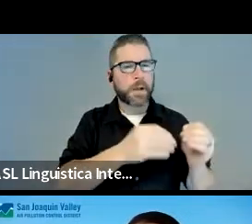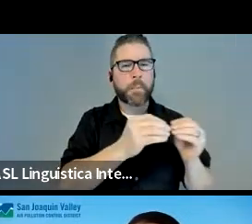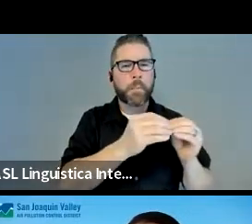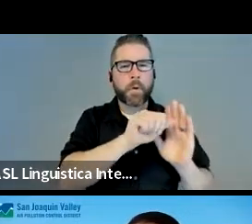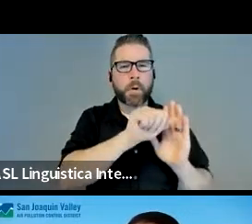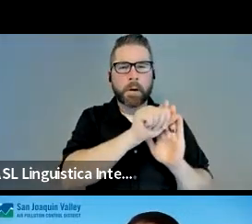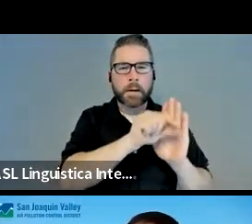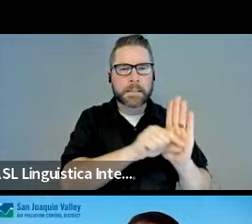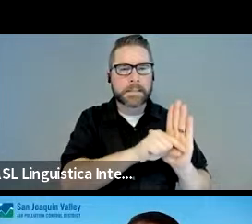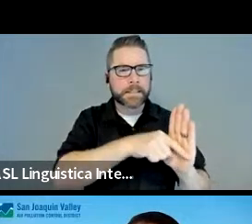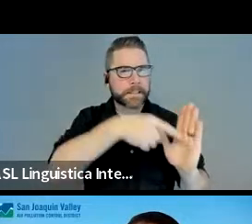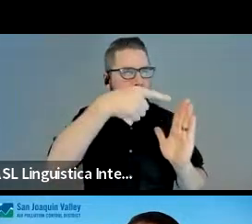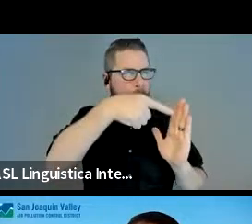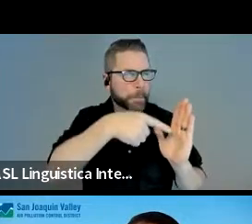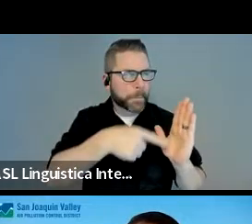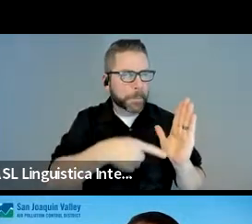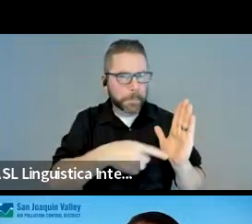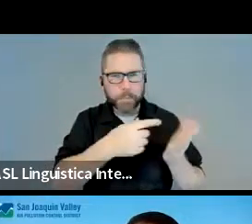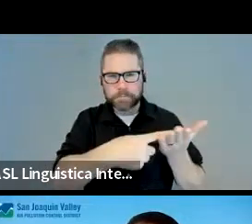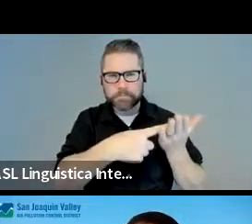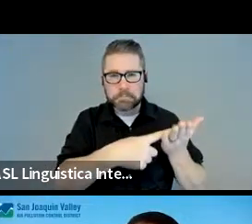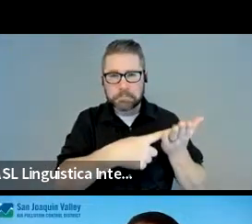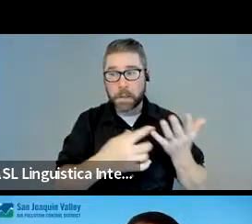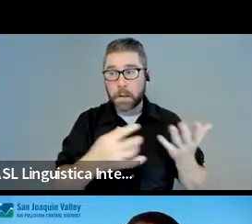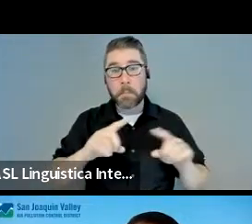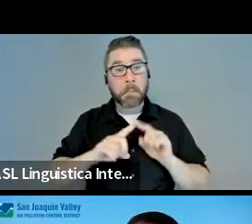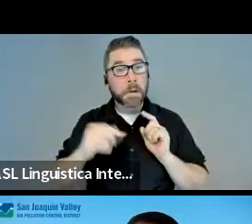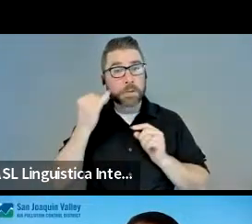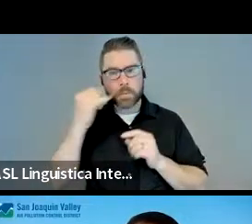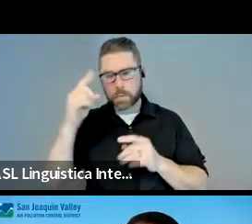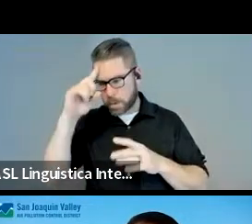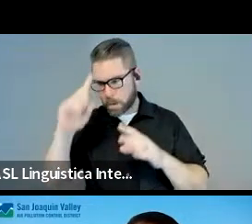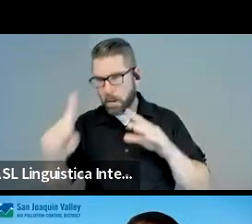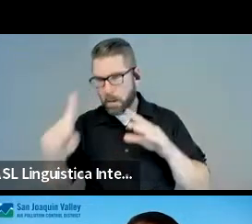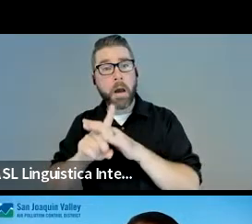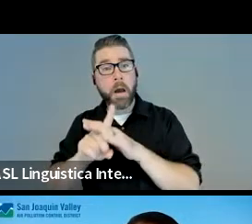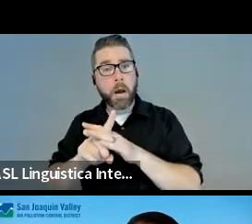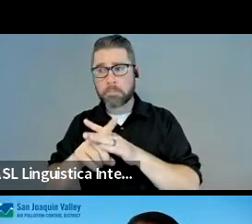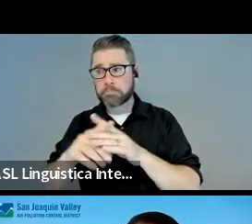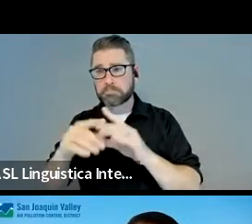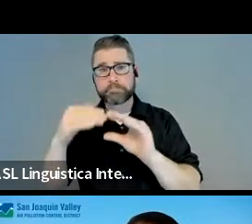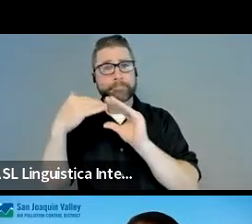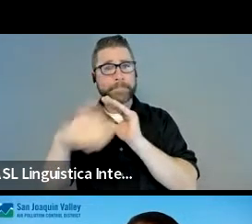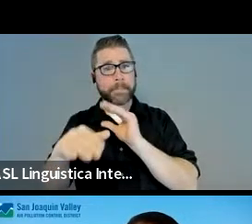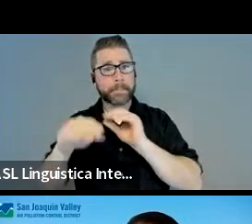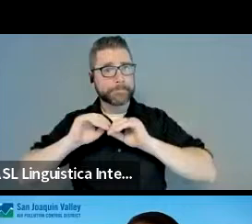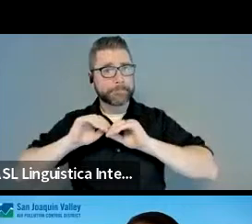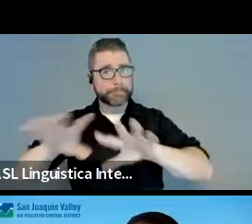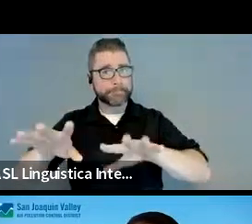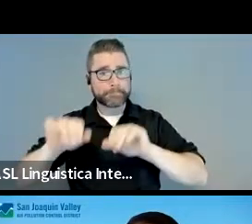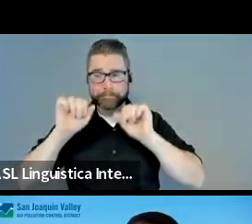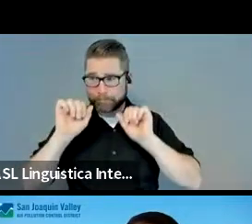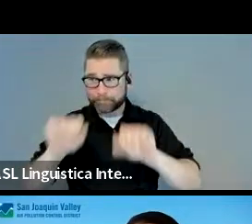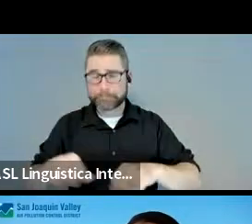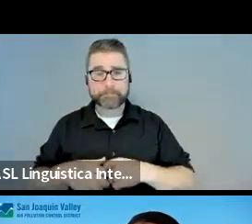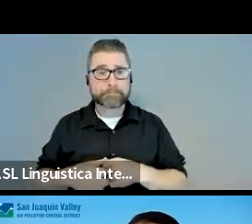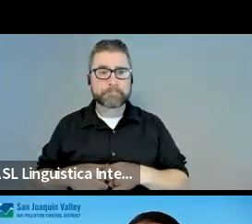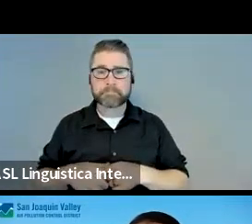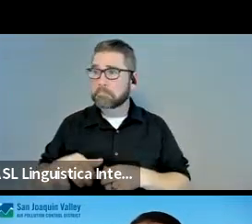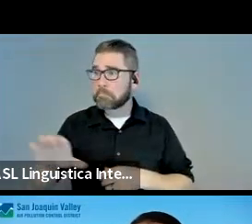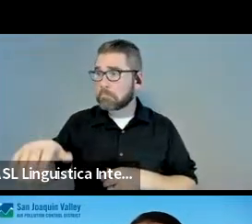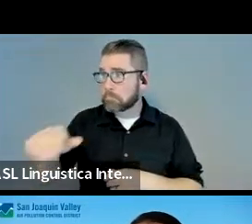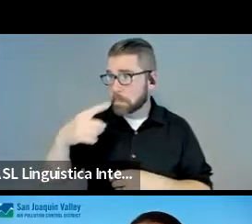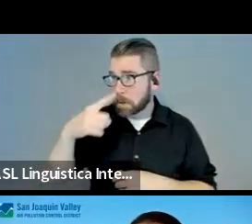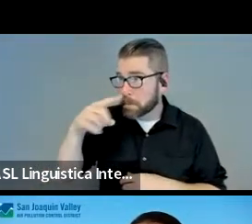email us if anything else does come up for you. So we can drop our emails. Amy, I don't know if you can you please drop our emails